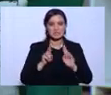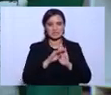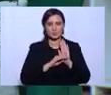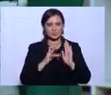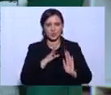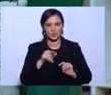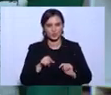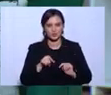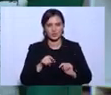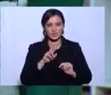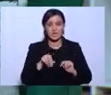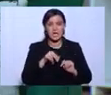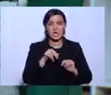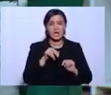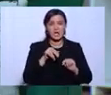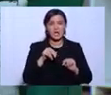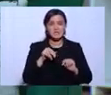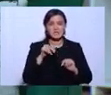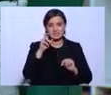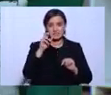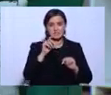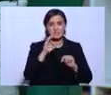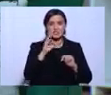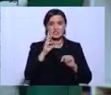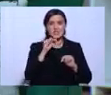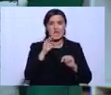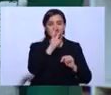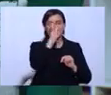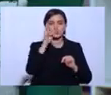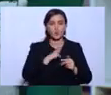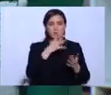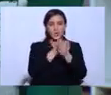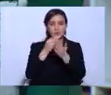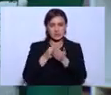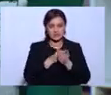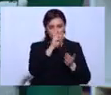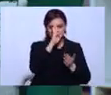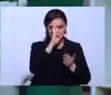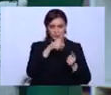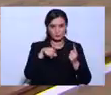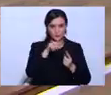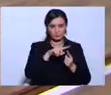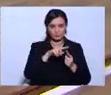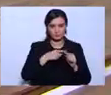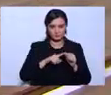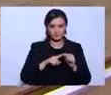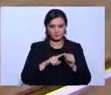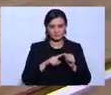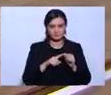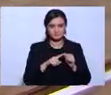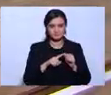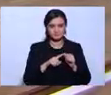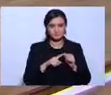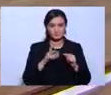their own laws, that each state should be able to govern itself. And one of the laws that they had in